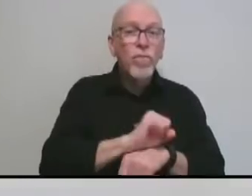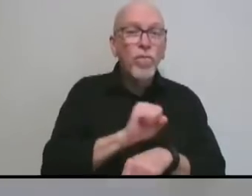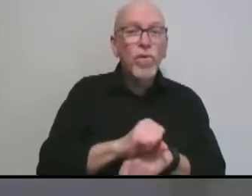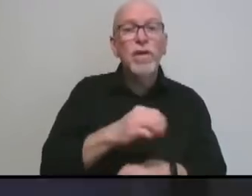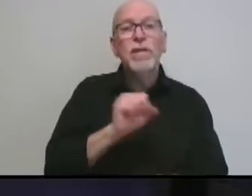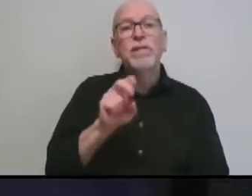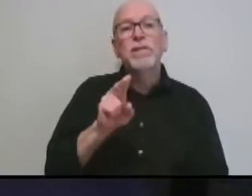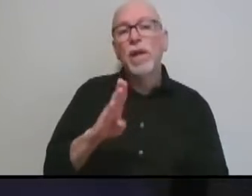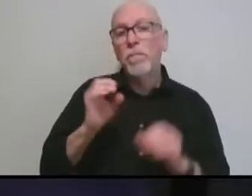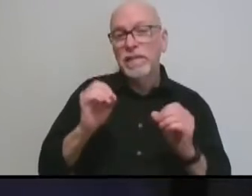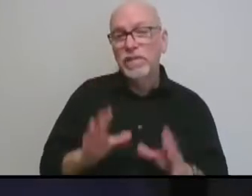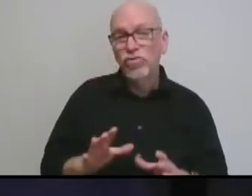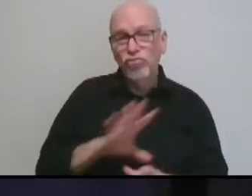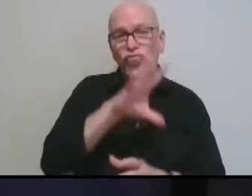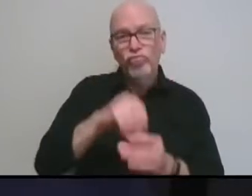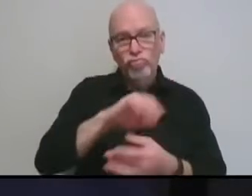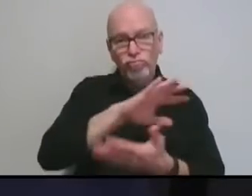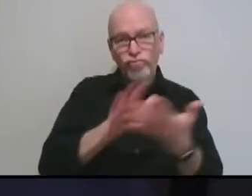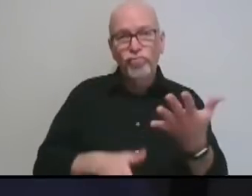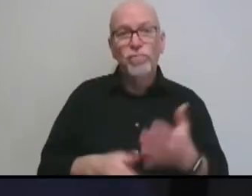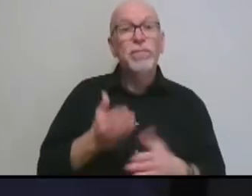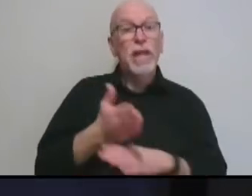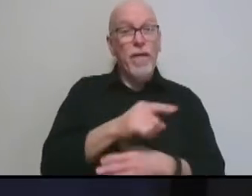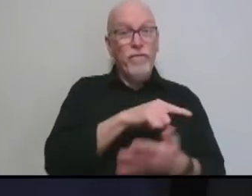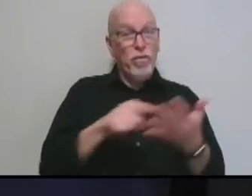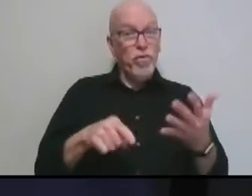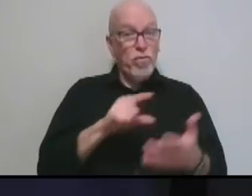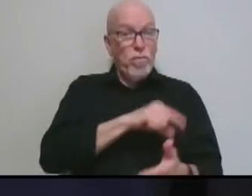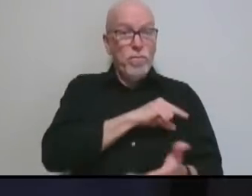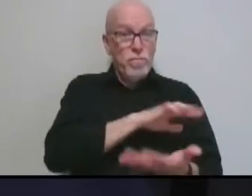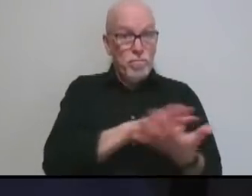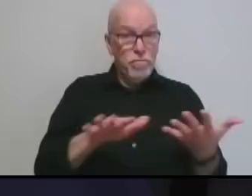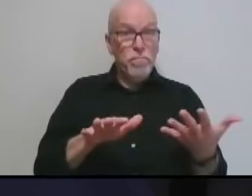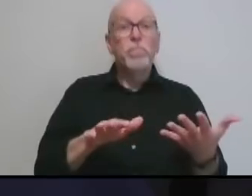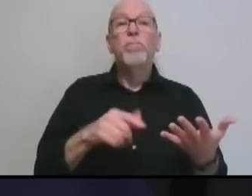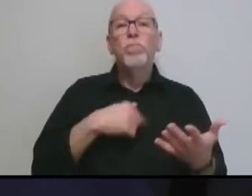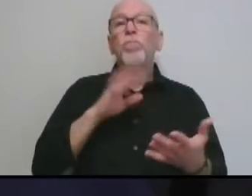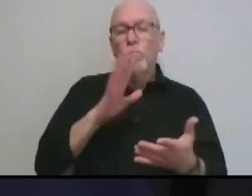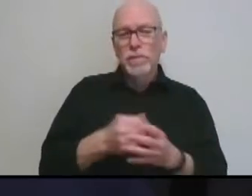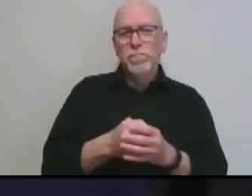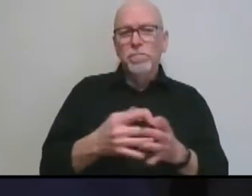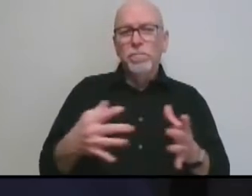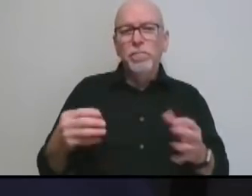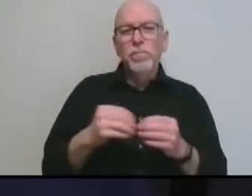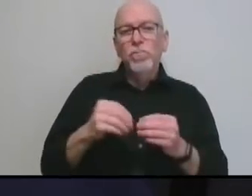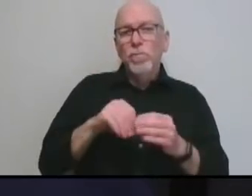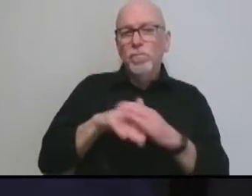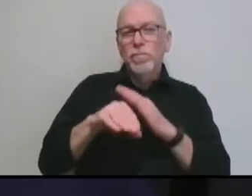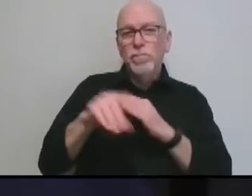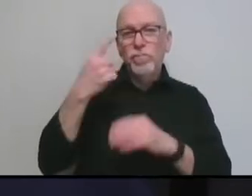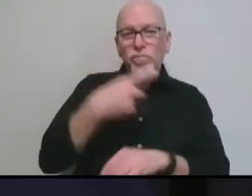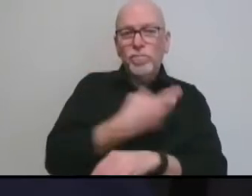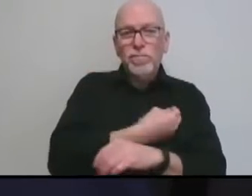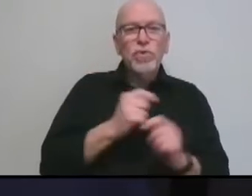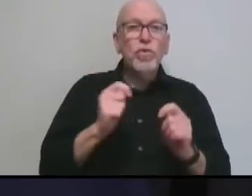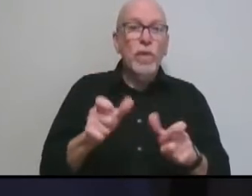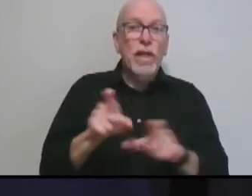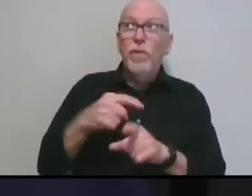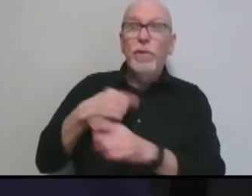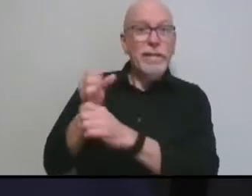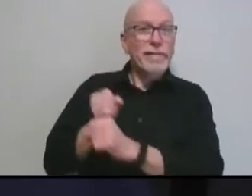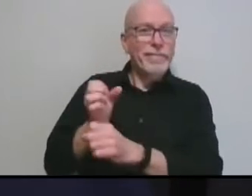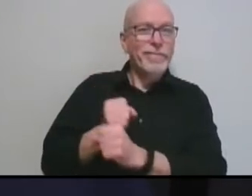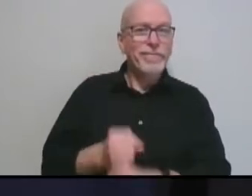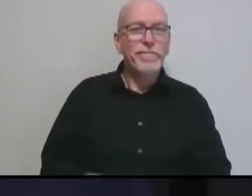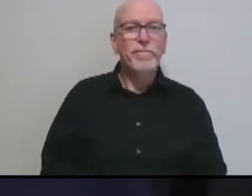teachers. After we make this group eligible, we will continue to expand access to vaccine as quickly as supplies permit.